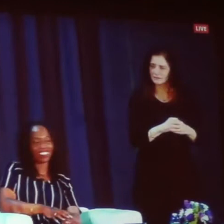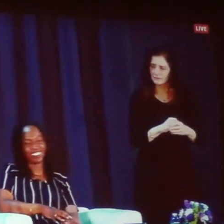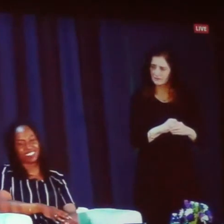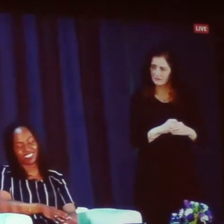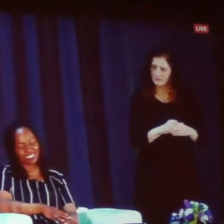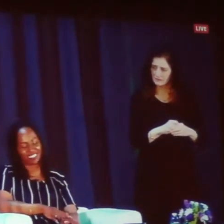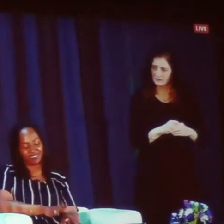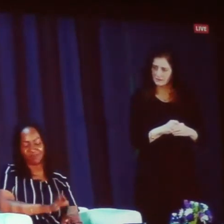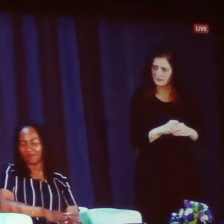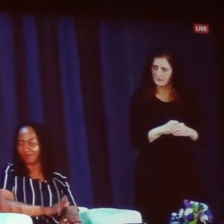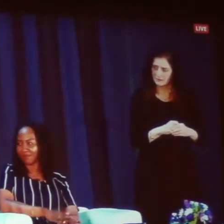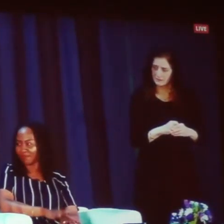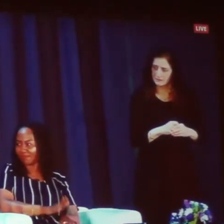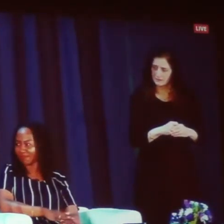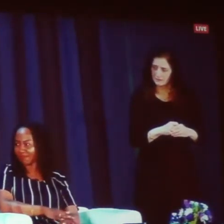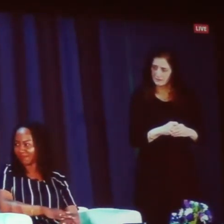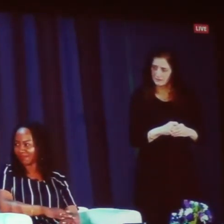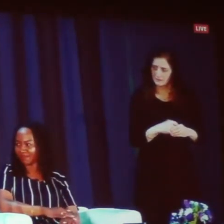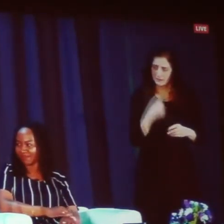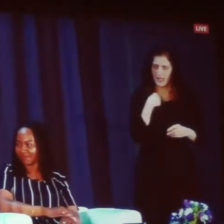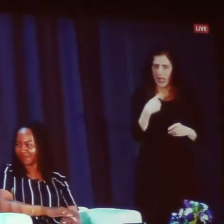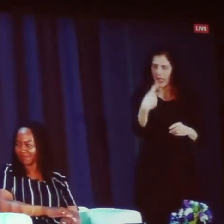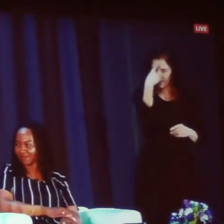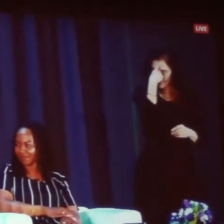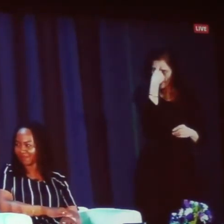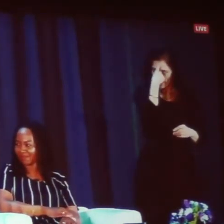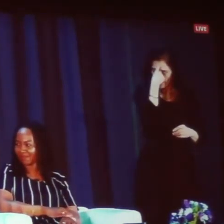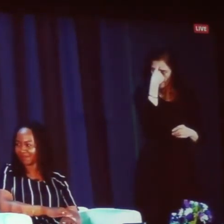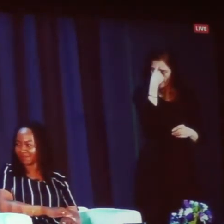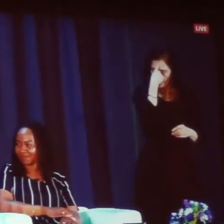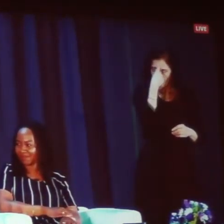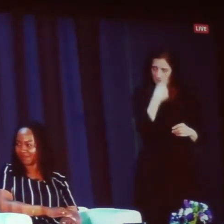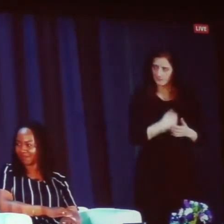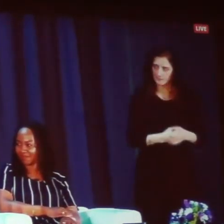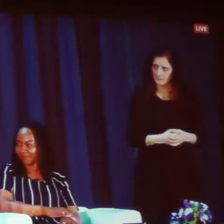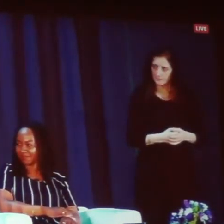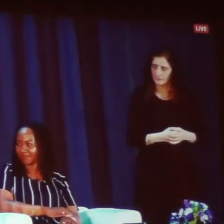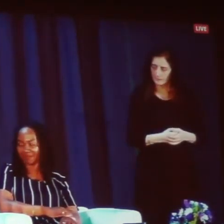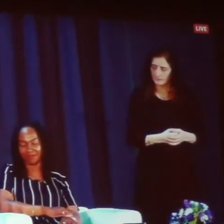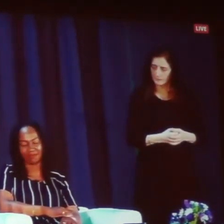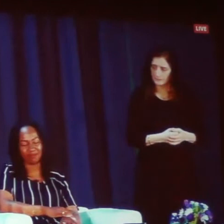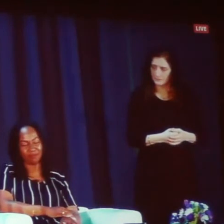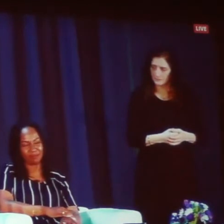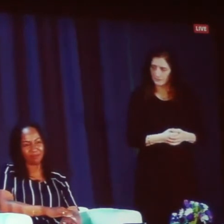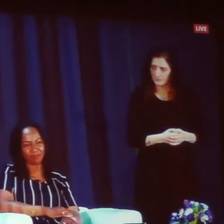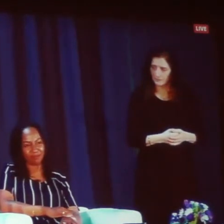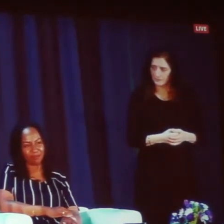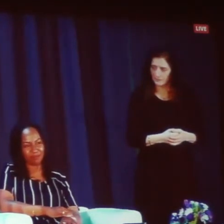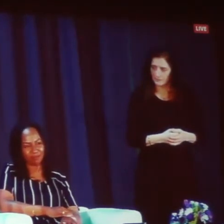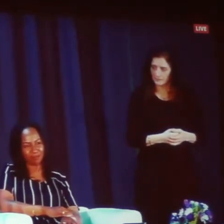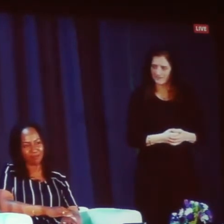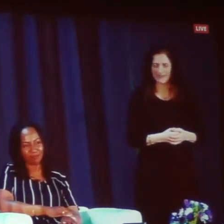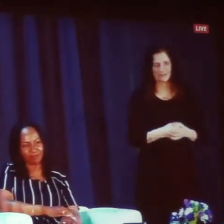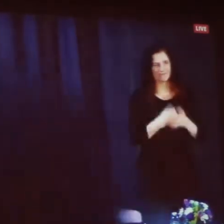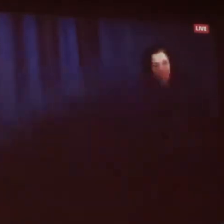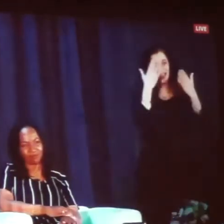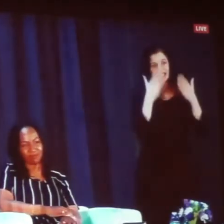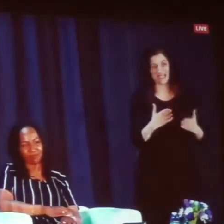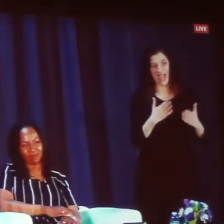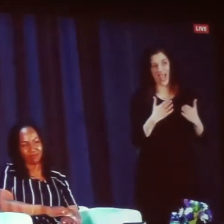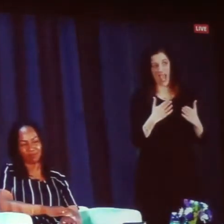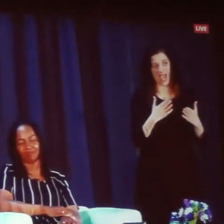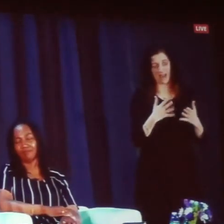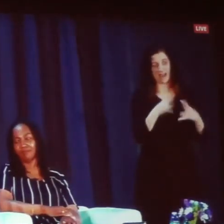but I think that there is a really unfortunate trend